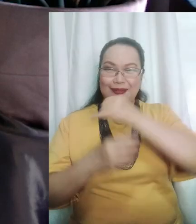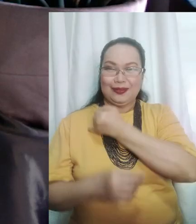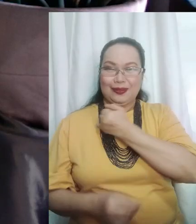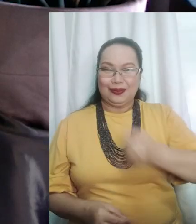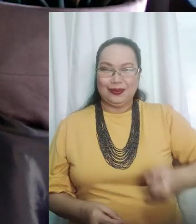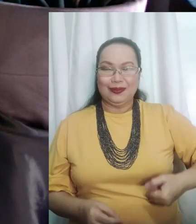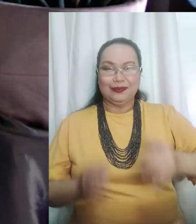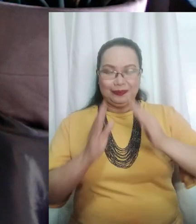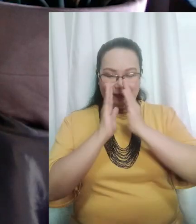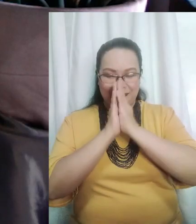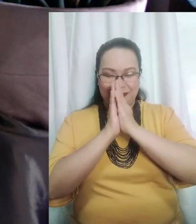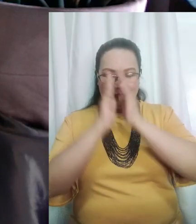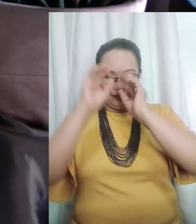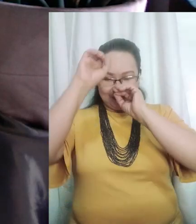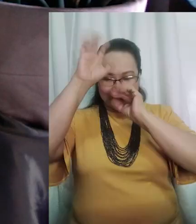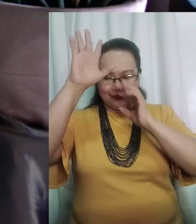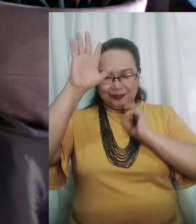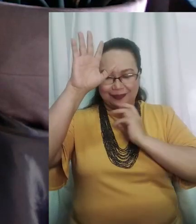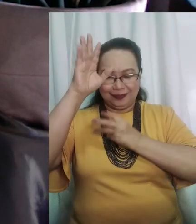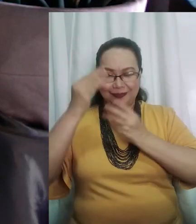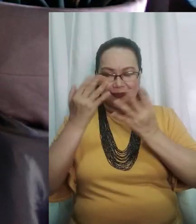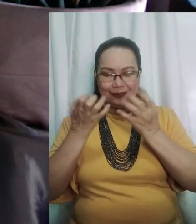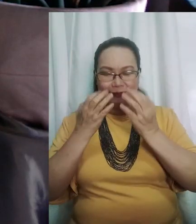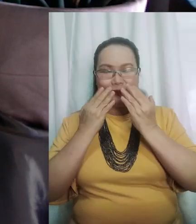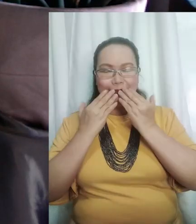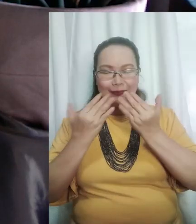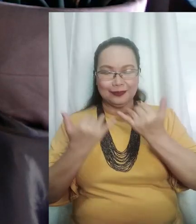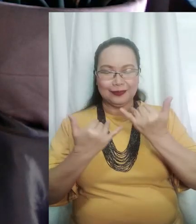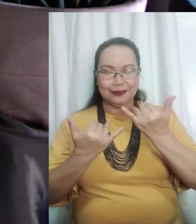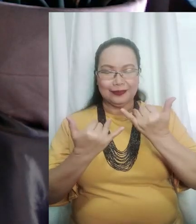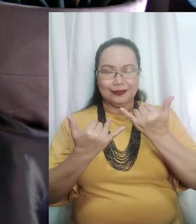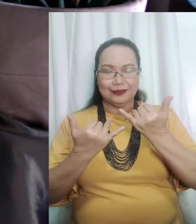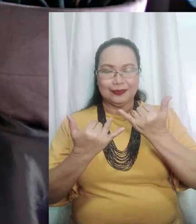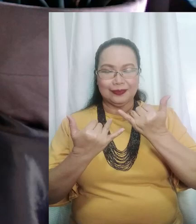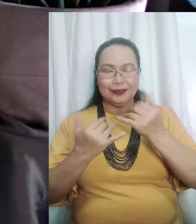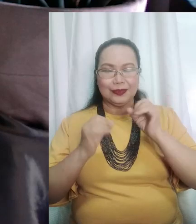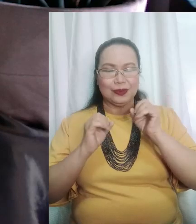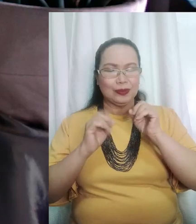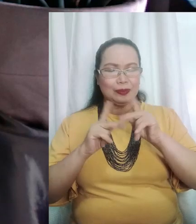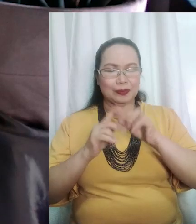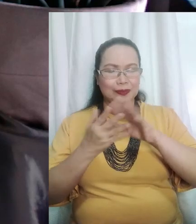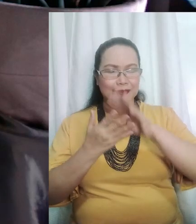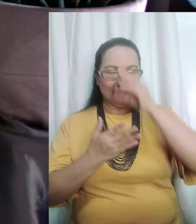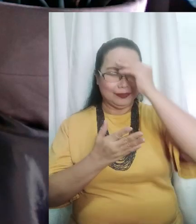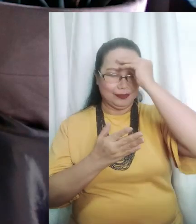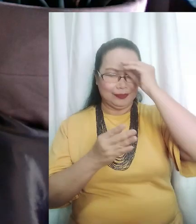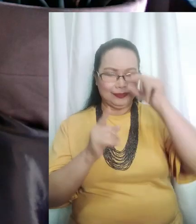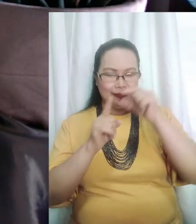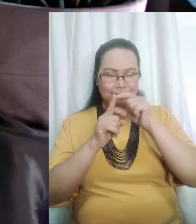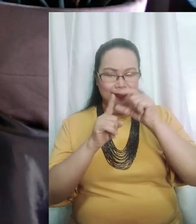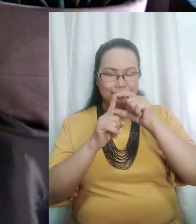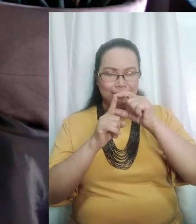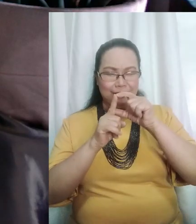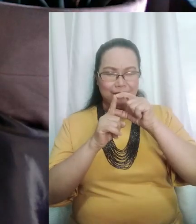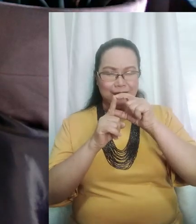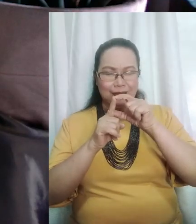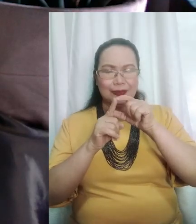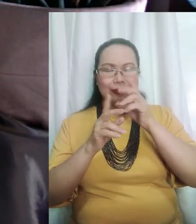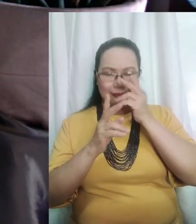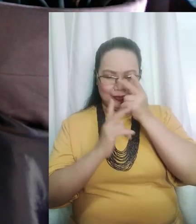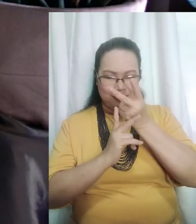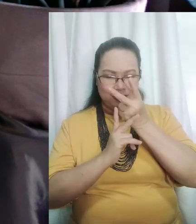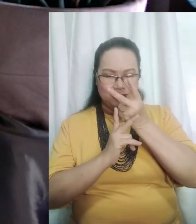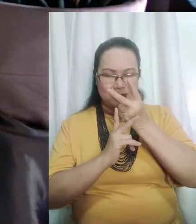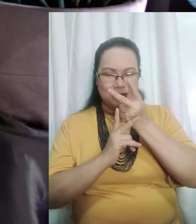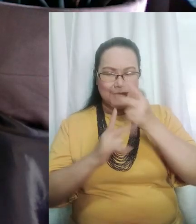pray. Father, we want to thank you for today. Thank you for the opportunity to learn the word through the life of this